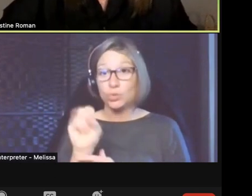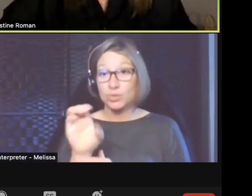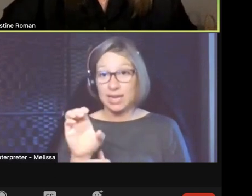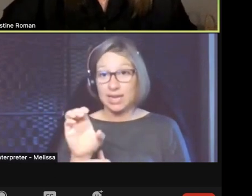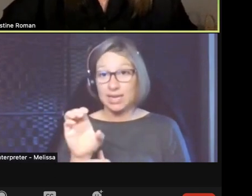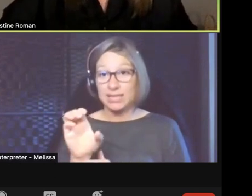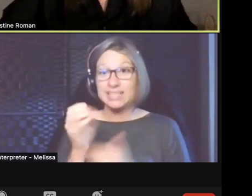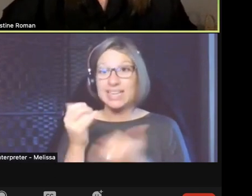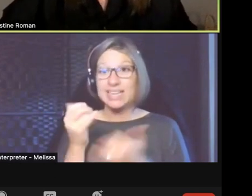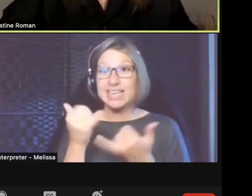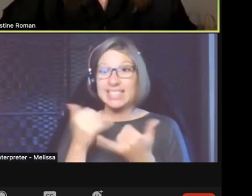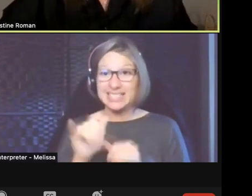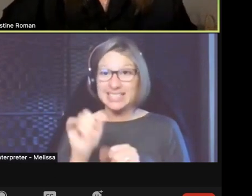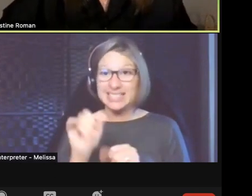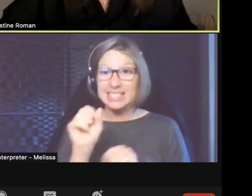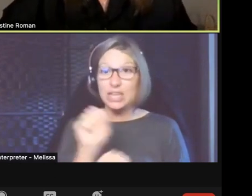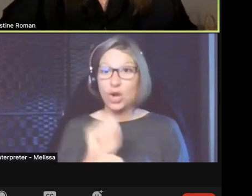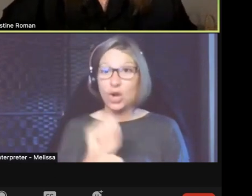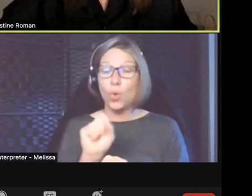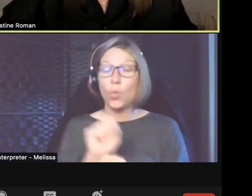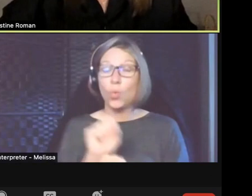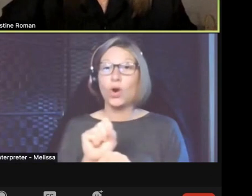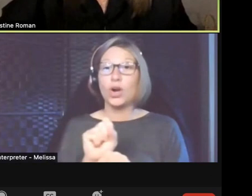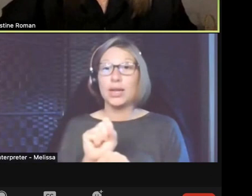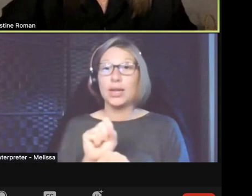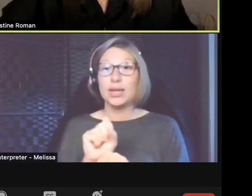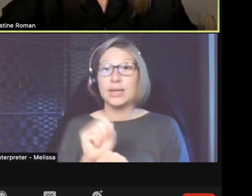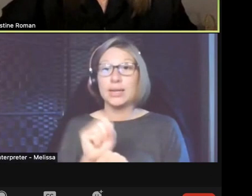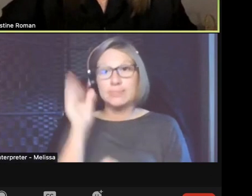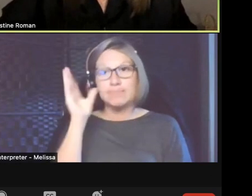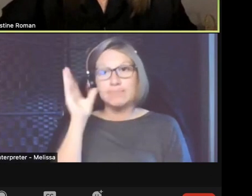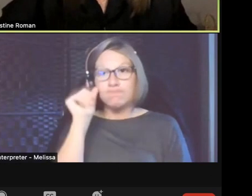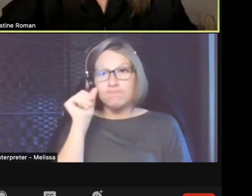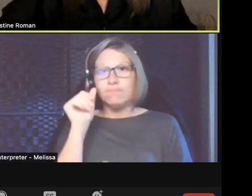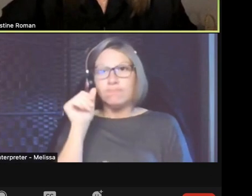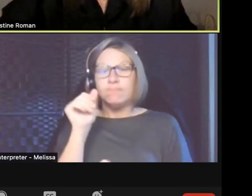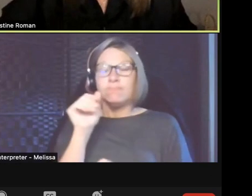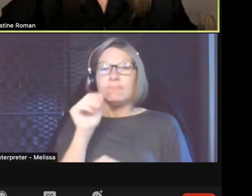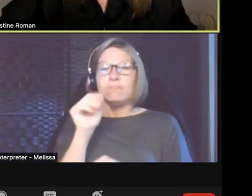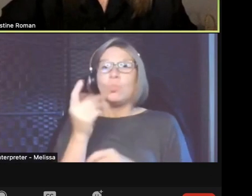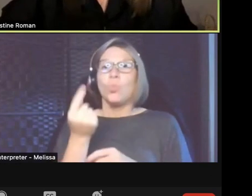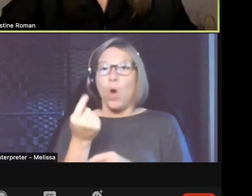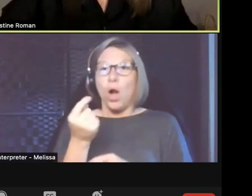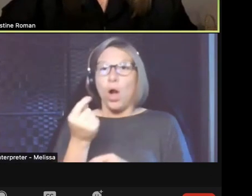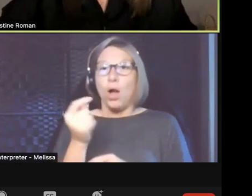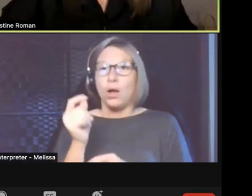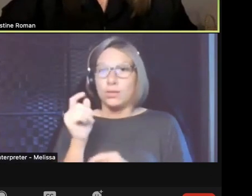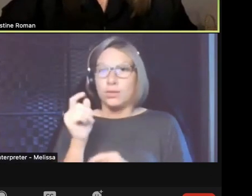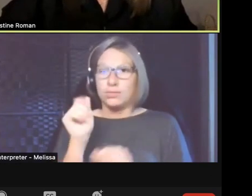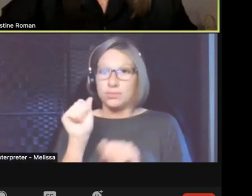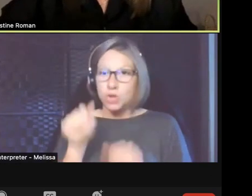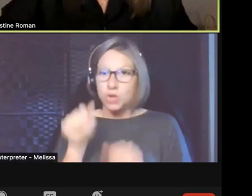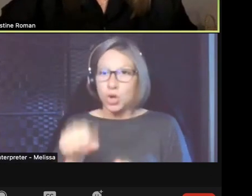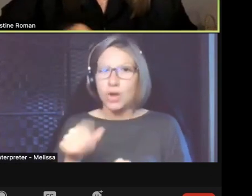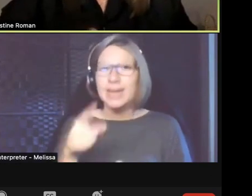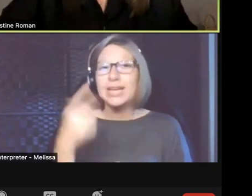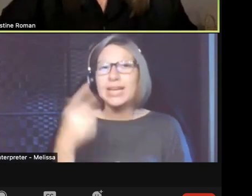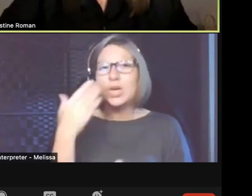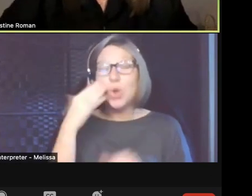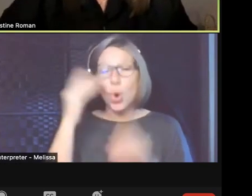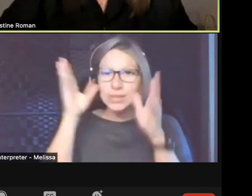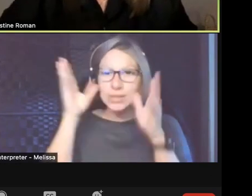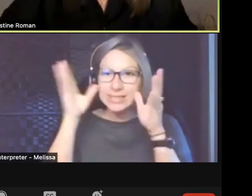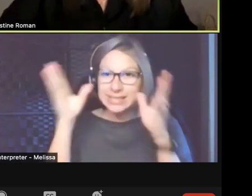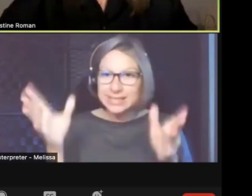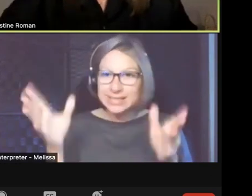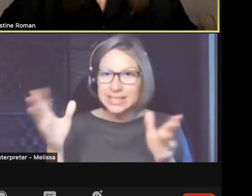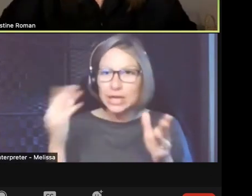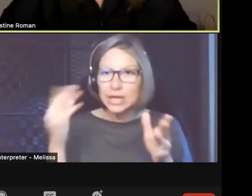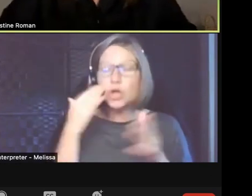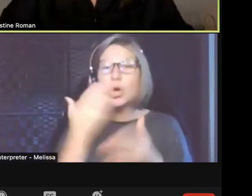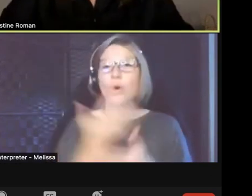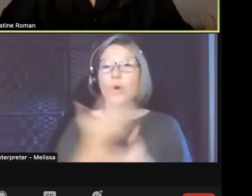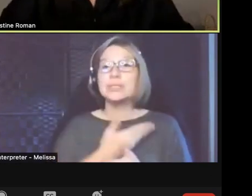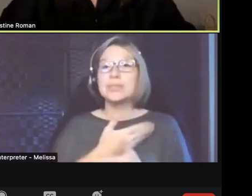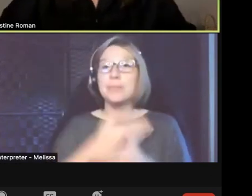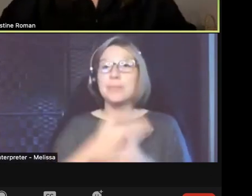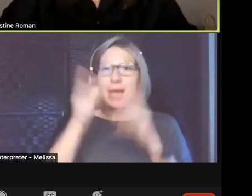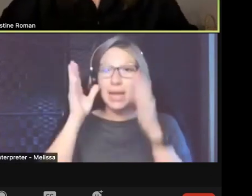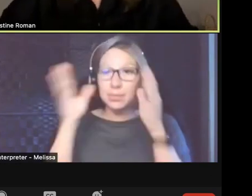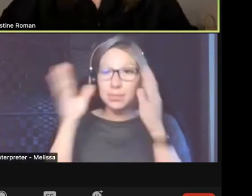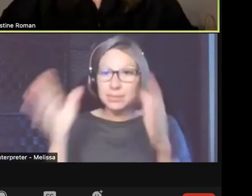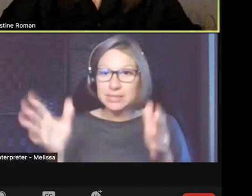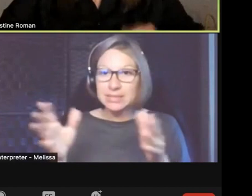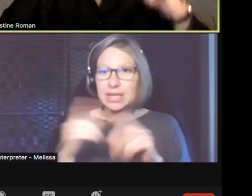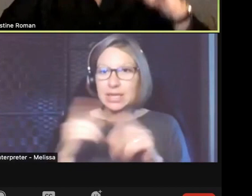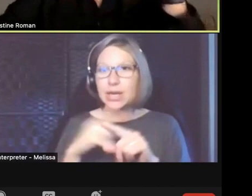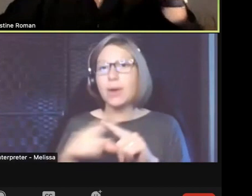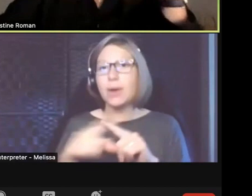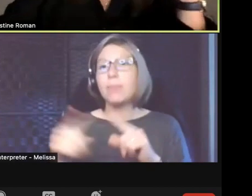still working on, very reluctantly, still working on what that could be. I mean, he knows it's a deer and he knows it's a baby deer, but now they also want him